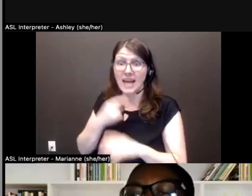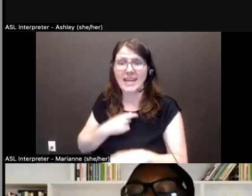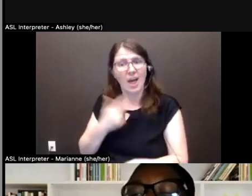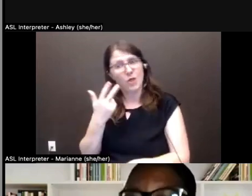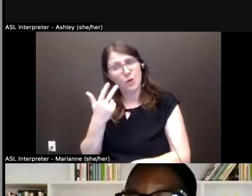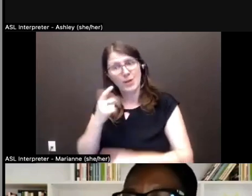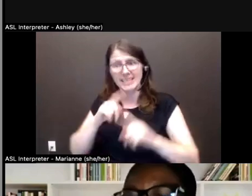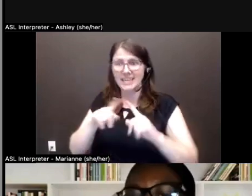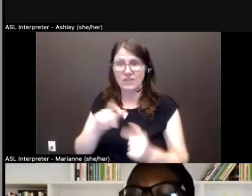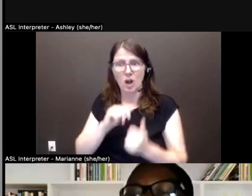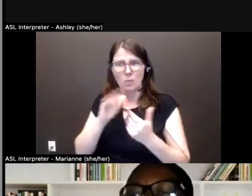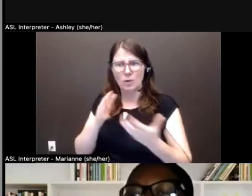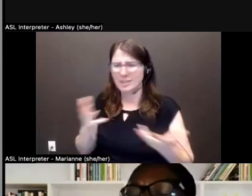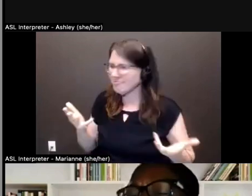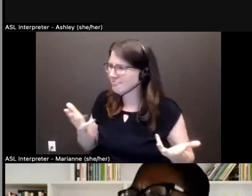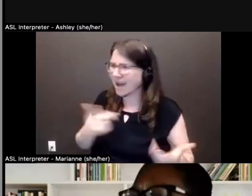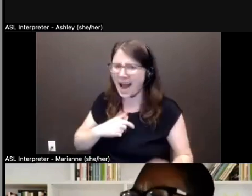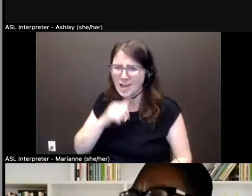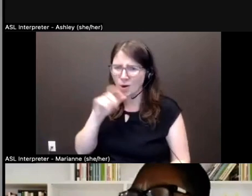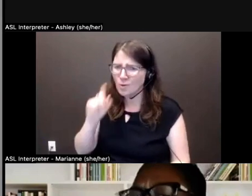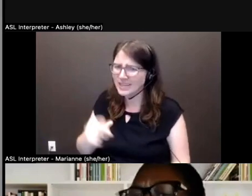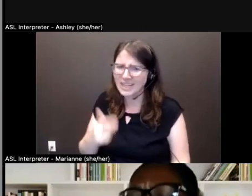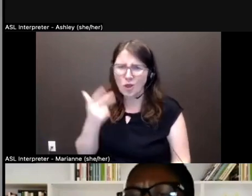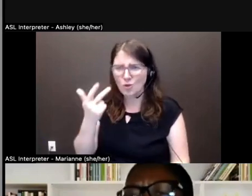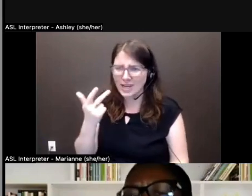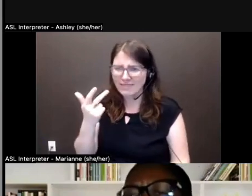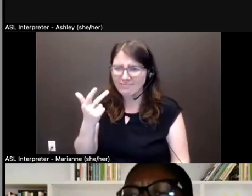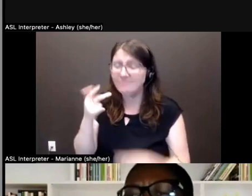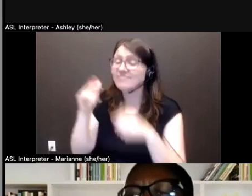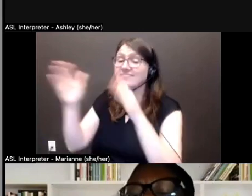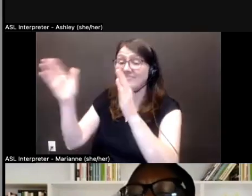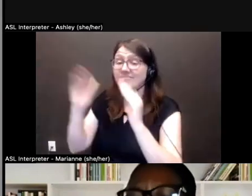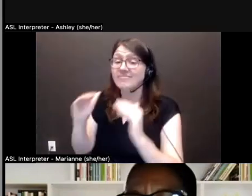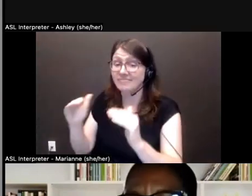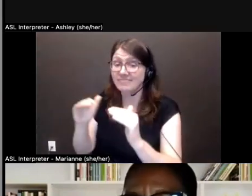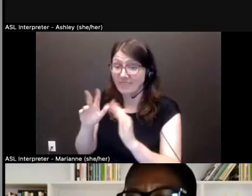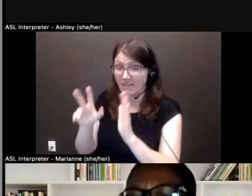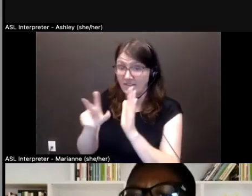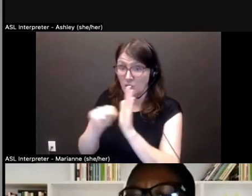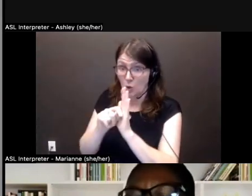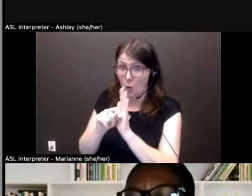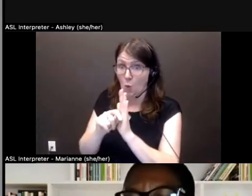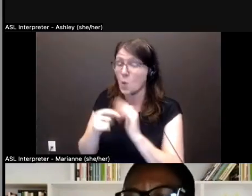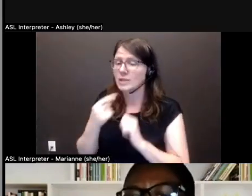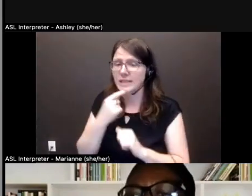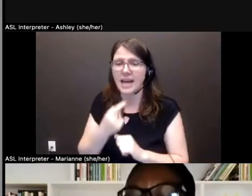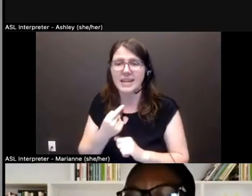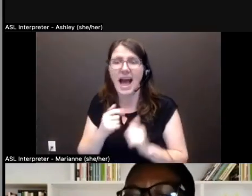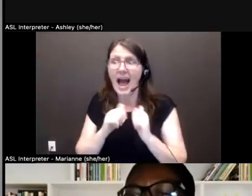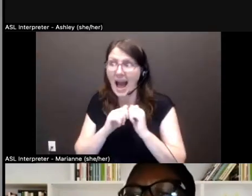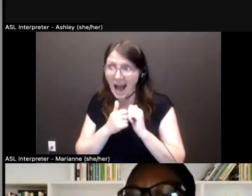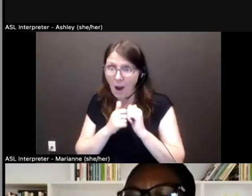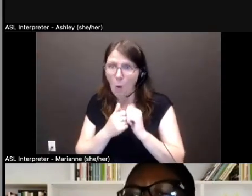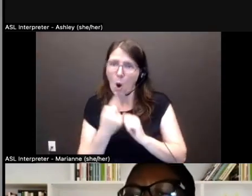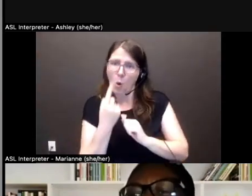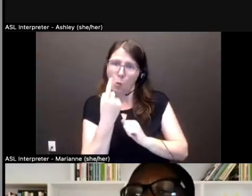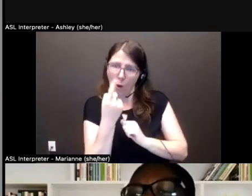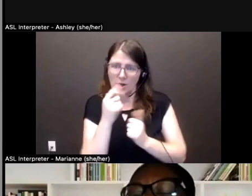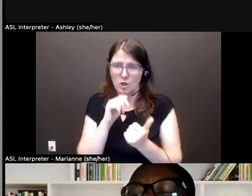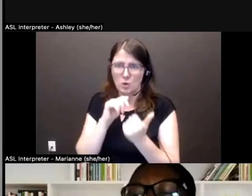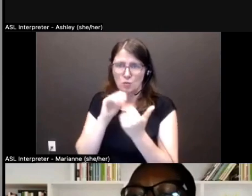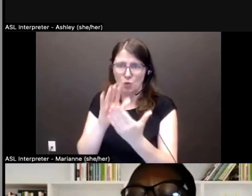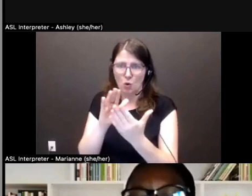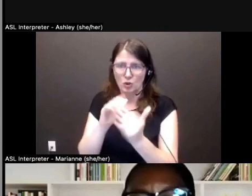method and the 1 method worked. And I'm like, wow, that's what I need. Videos that are short, direct to the